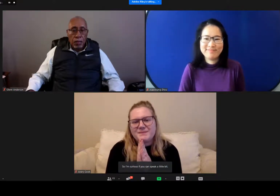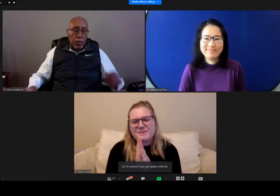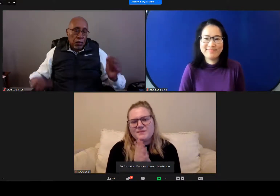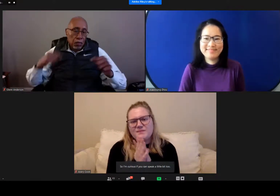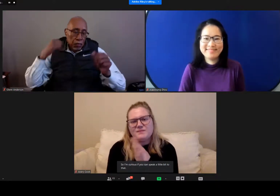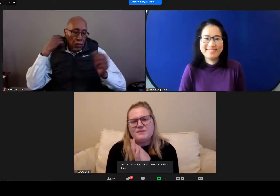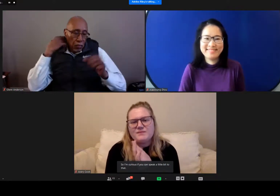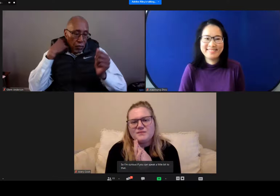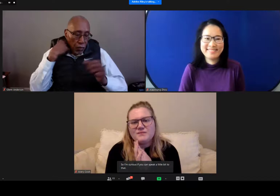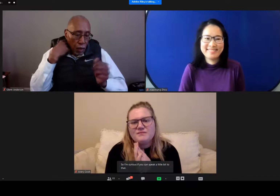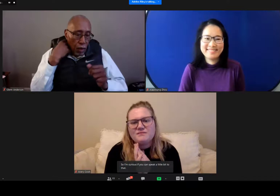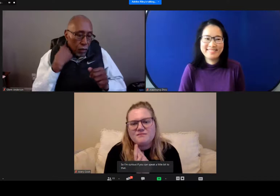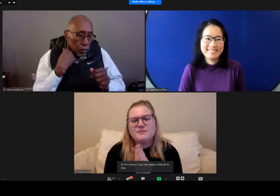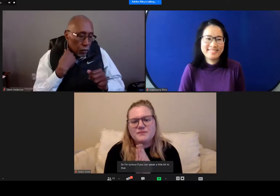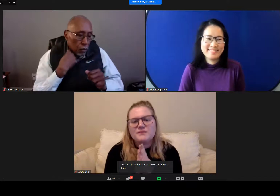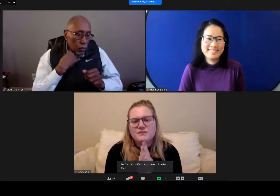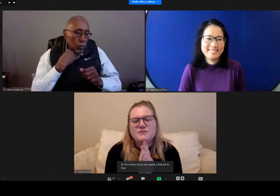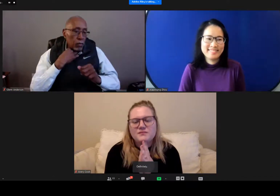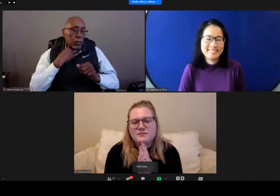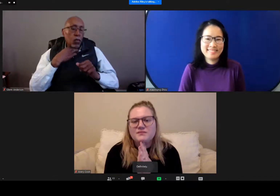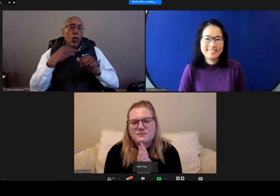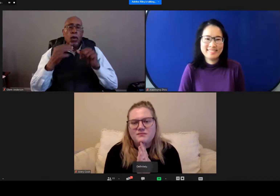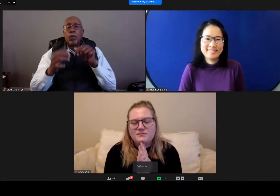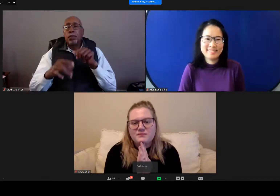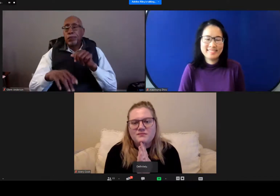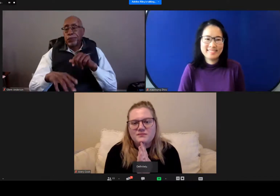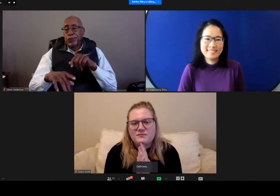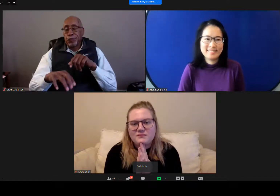that. Definitely.